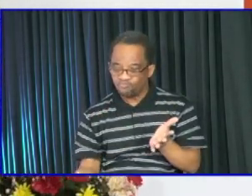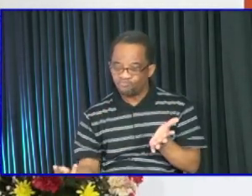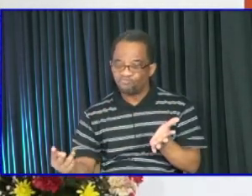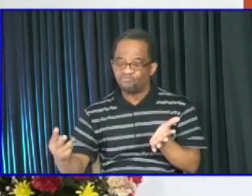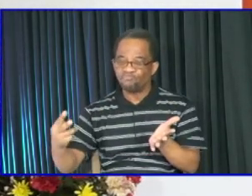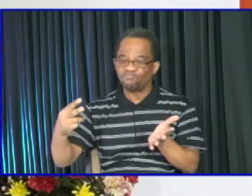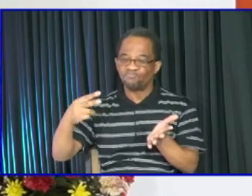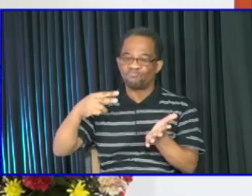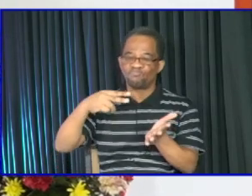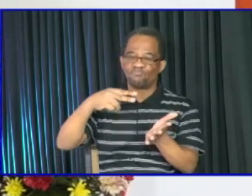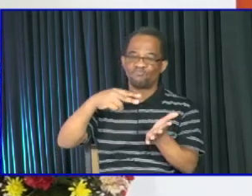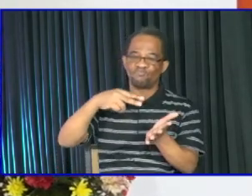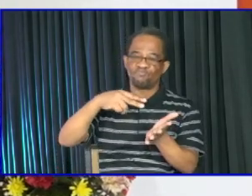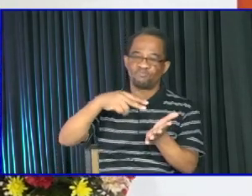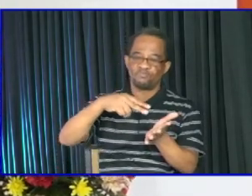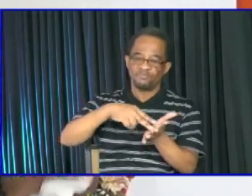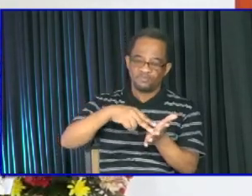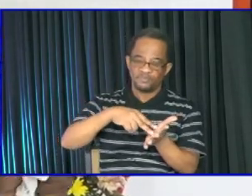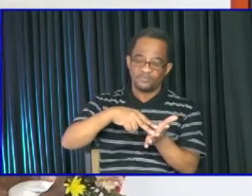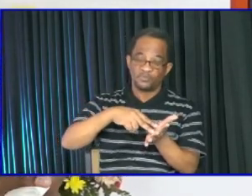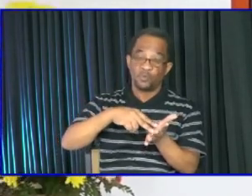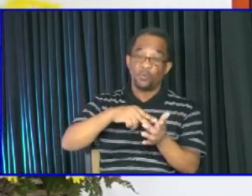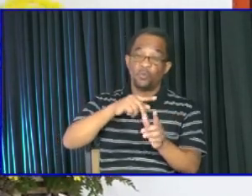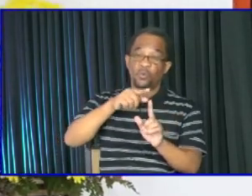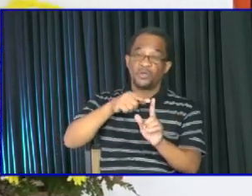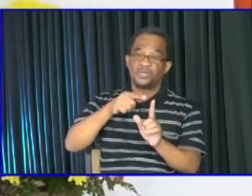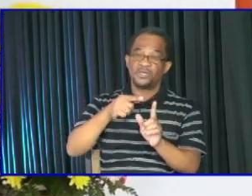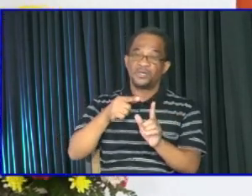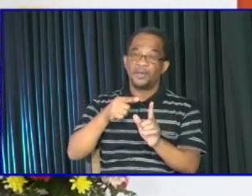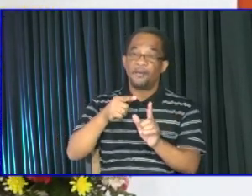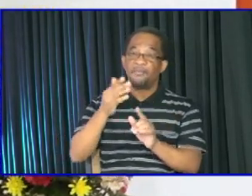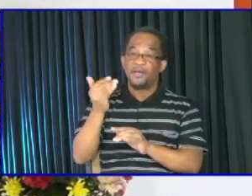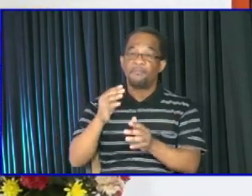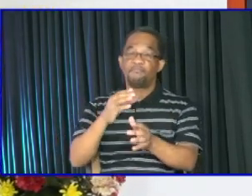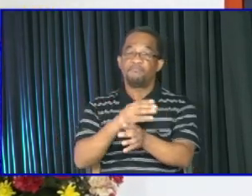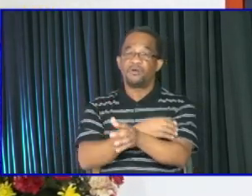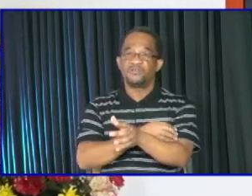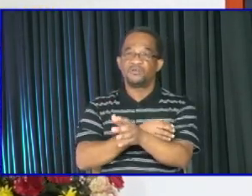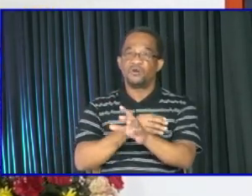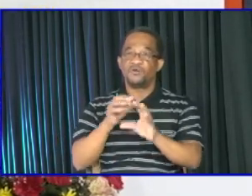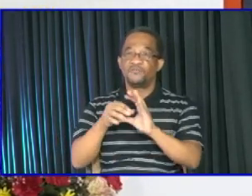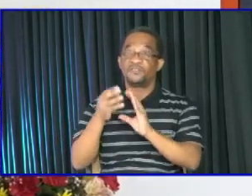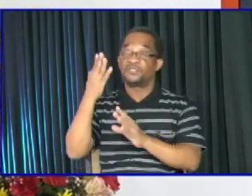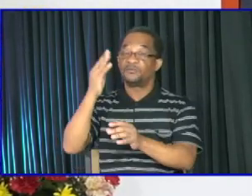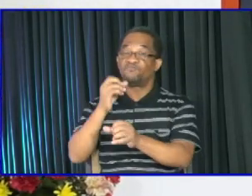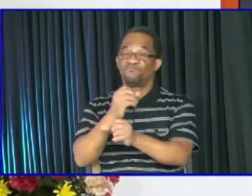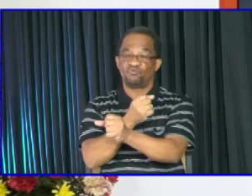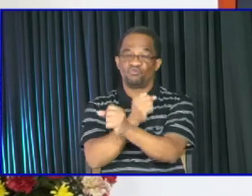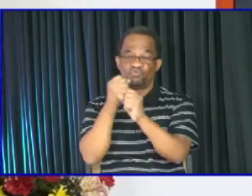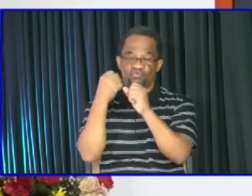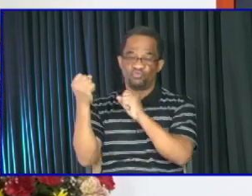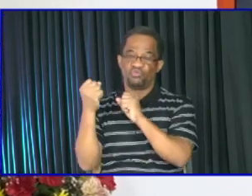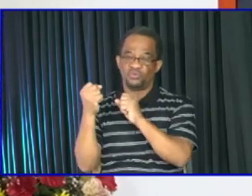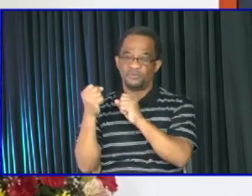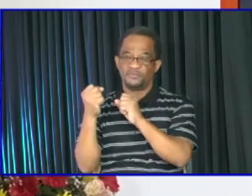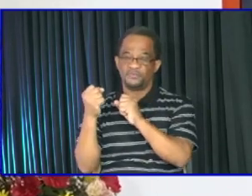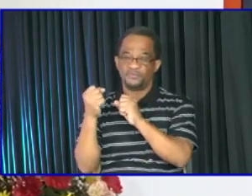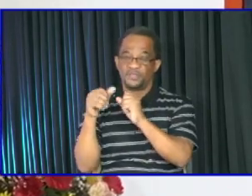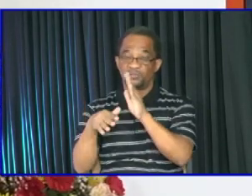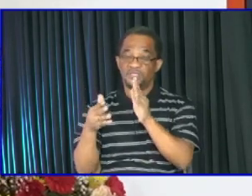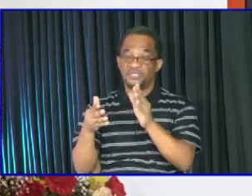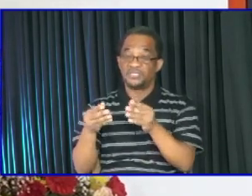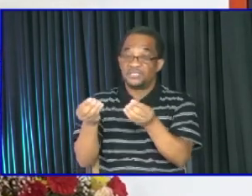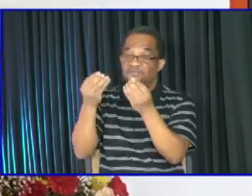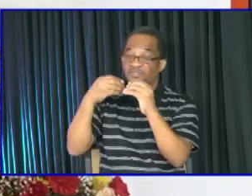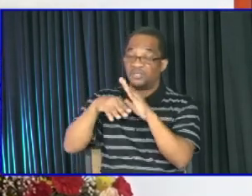the death-conquering Savior, when He, by the power of His might and that which was vested in Him of